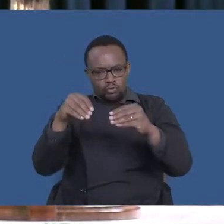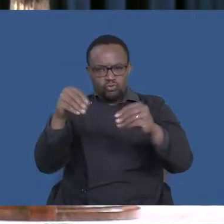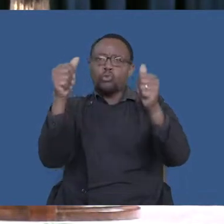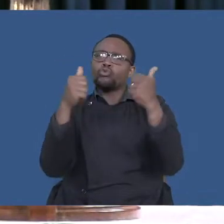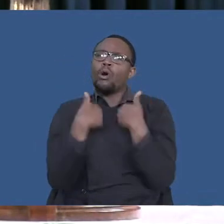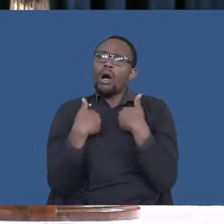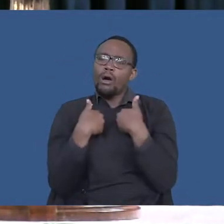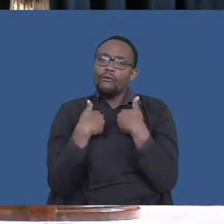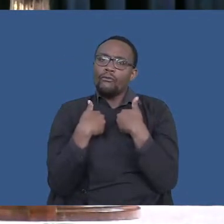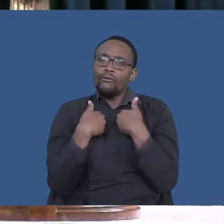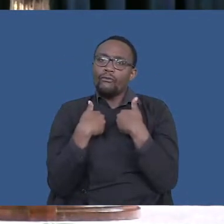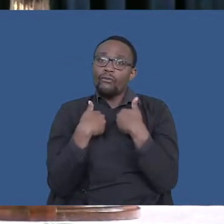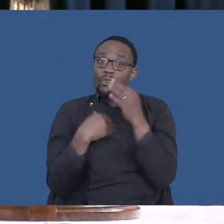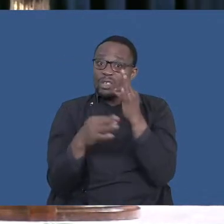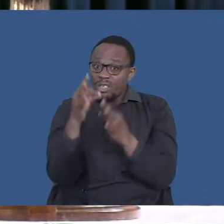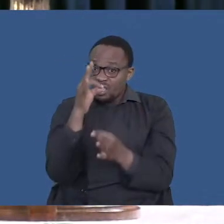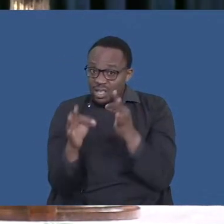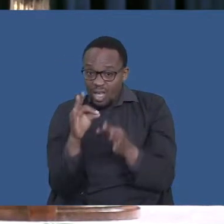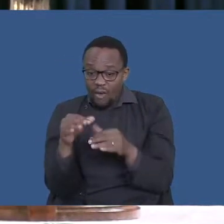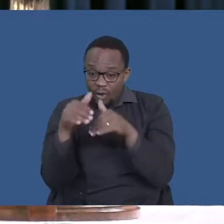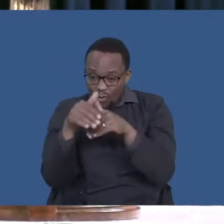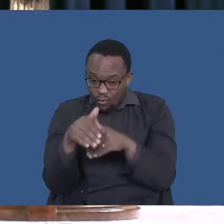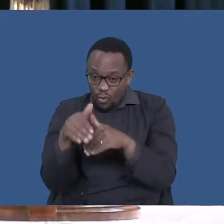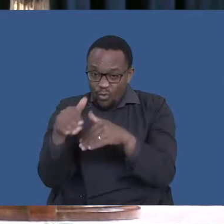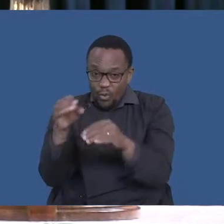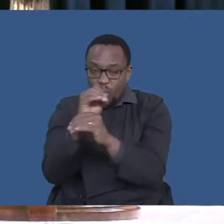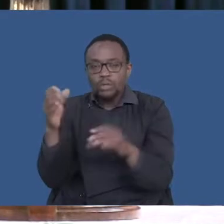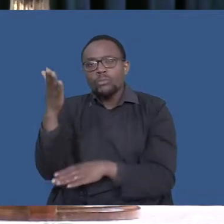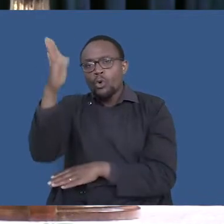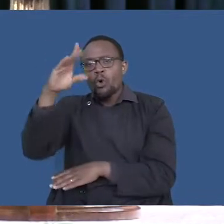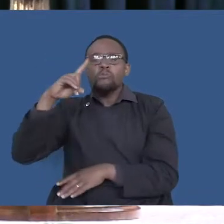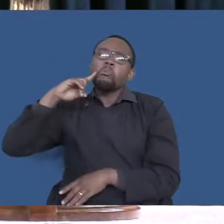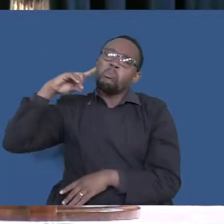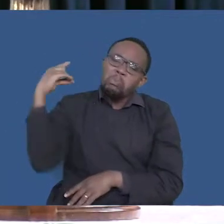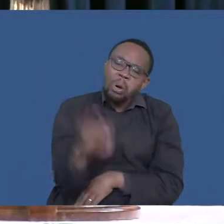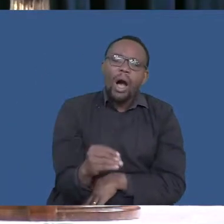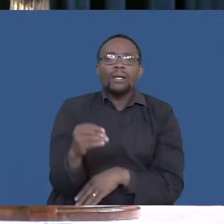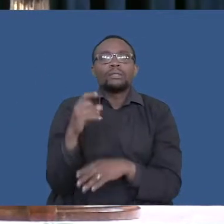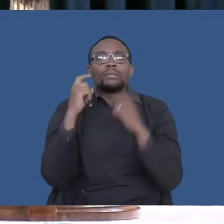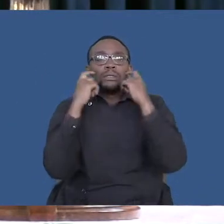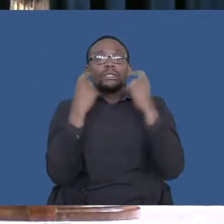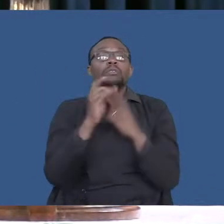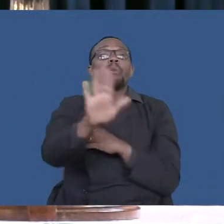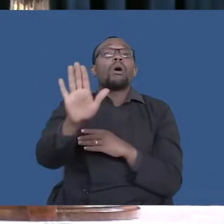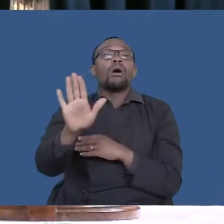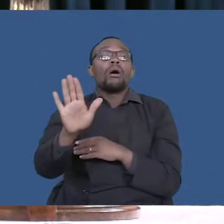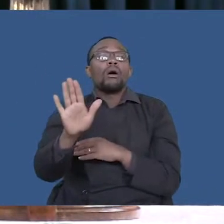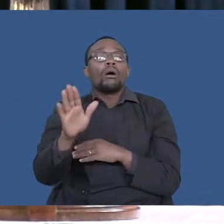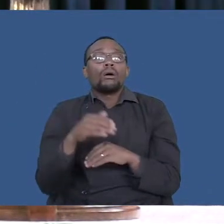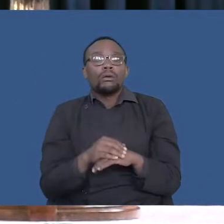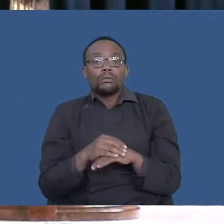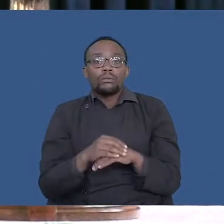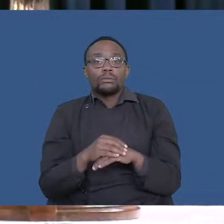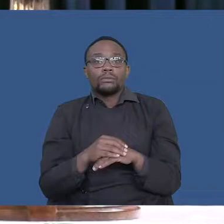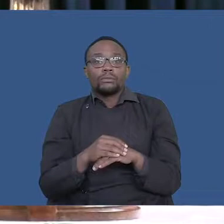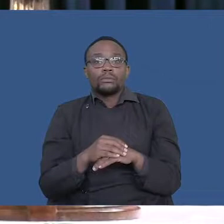commit. Otherwise, if we do not take up the root of that remedy, he punishes the sin. Galatians 6 verse 7